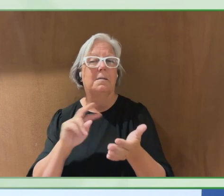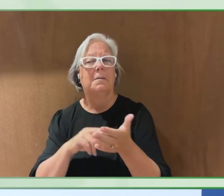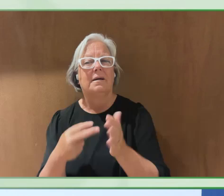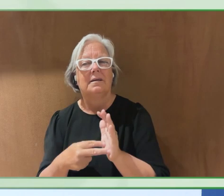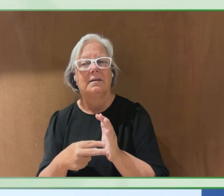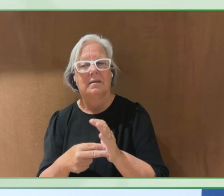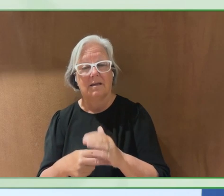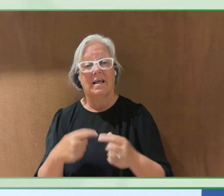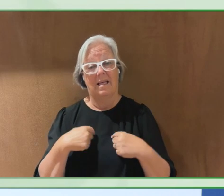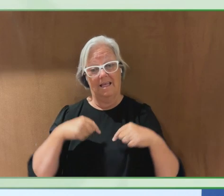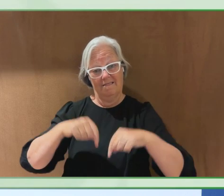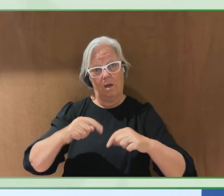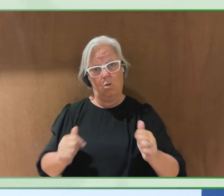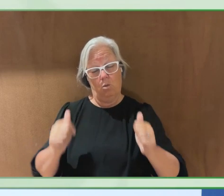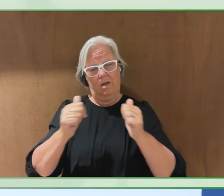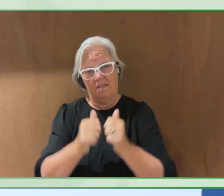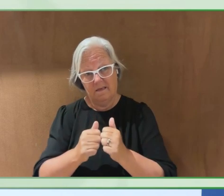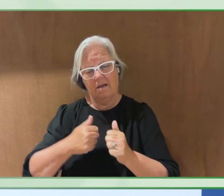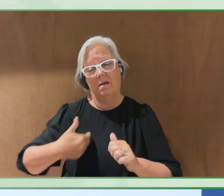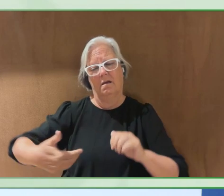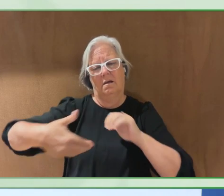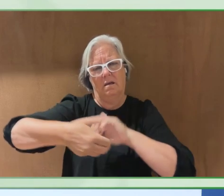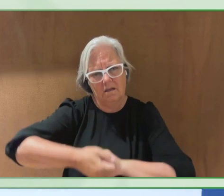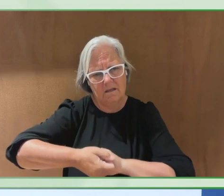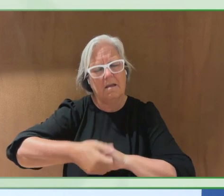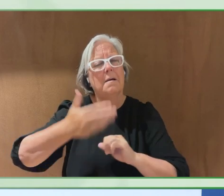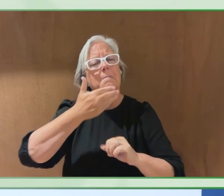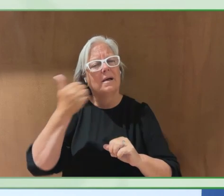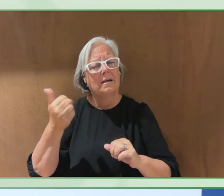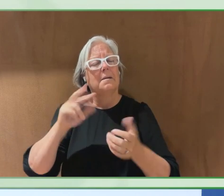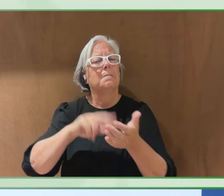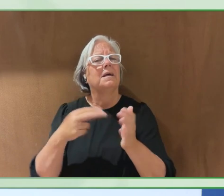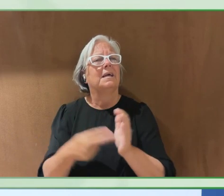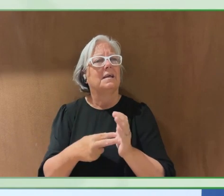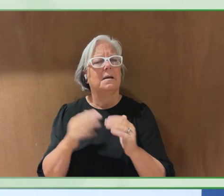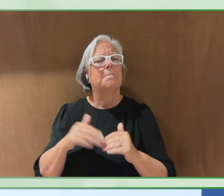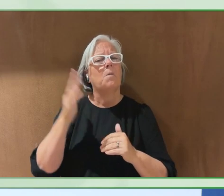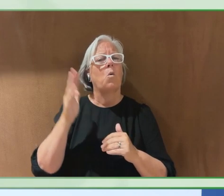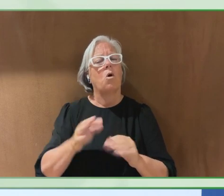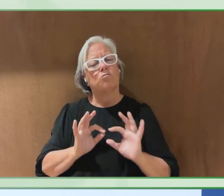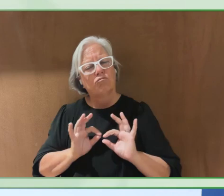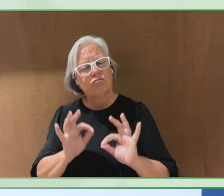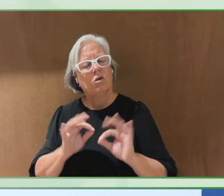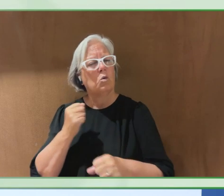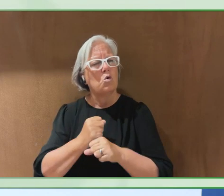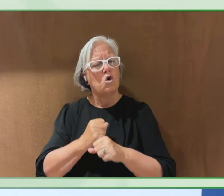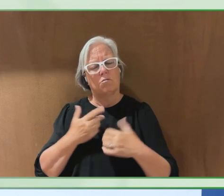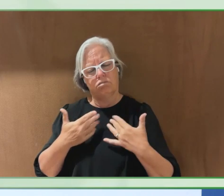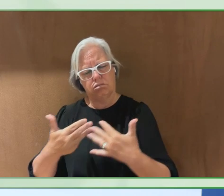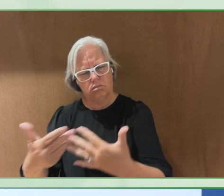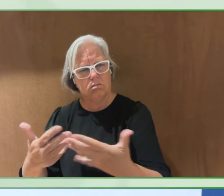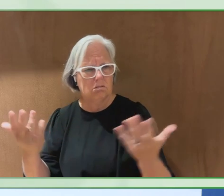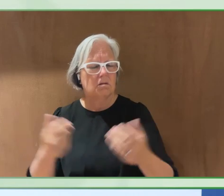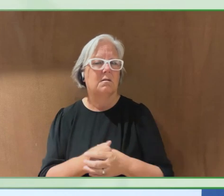together, where we cooperate, we are able to be more efficient when it comes to advocacy processes and